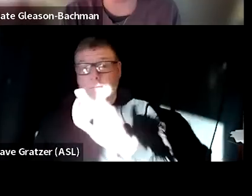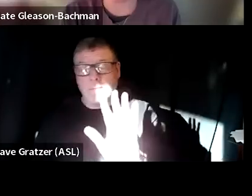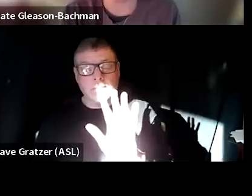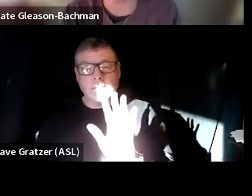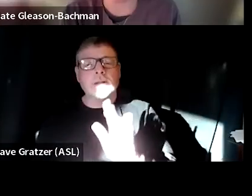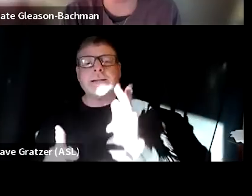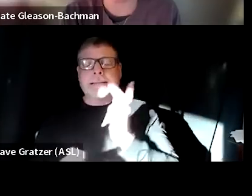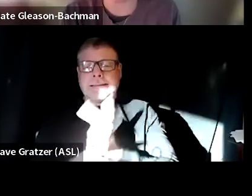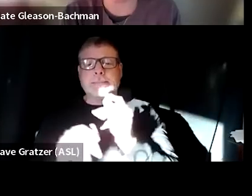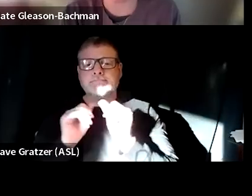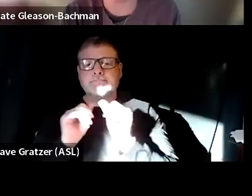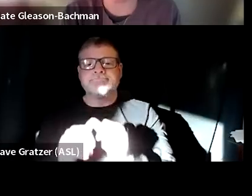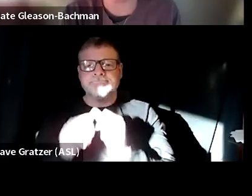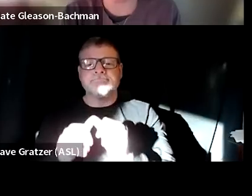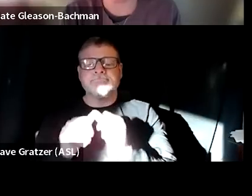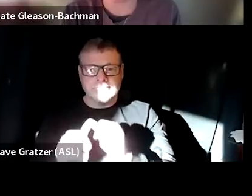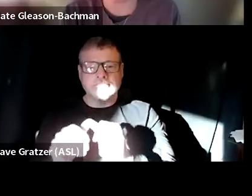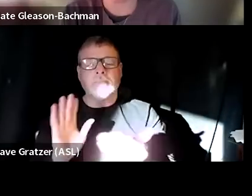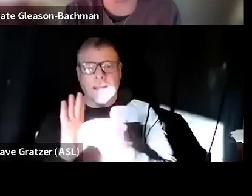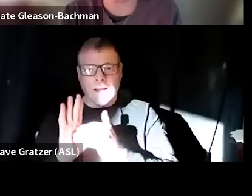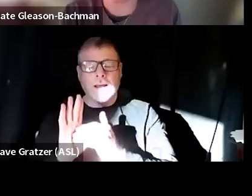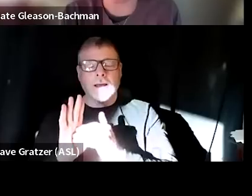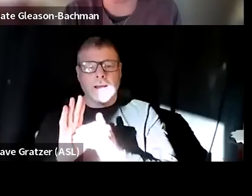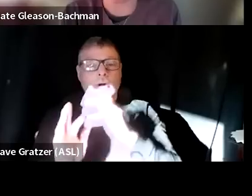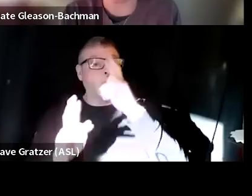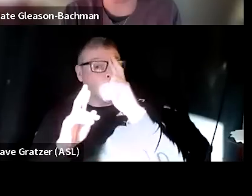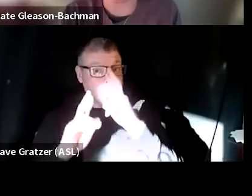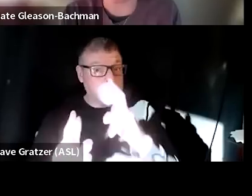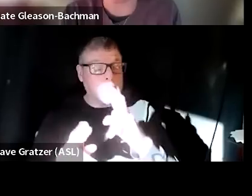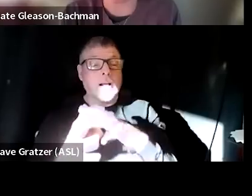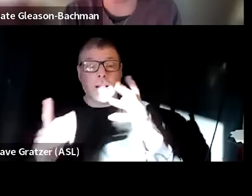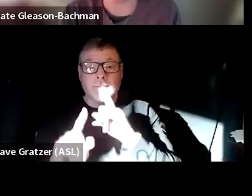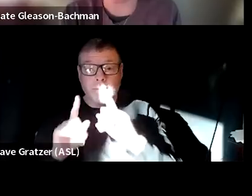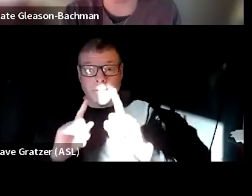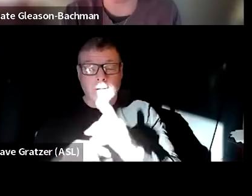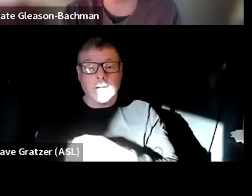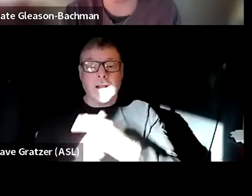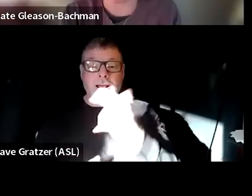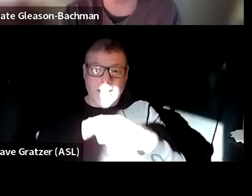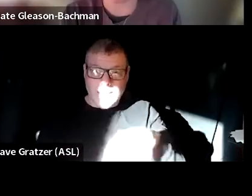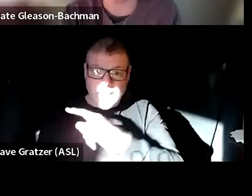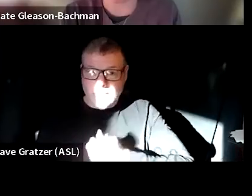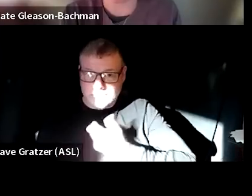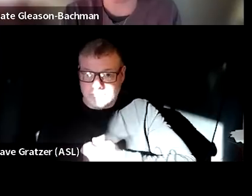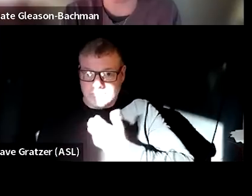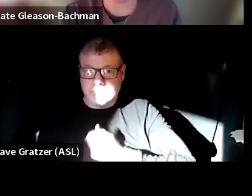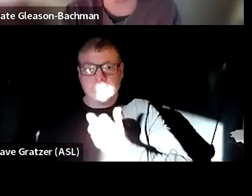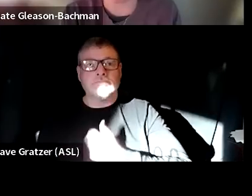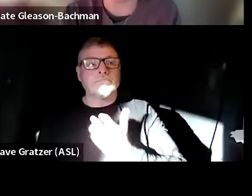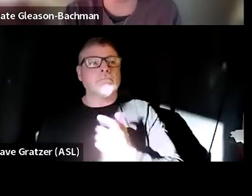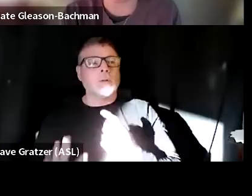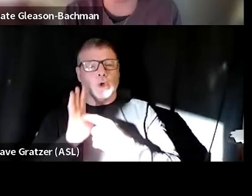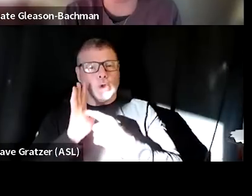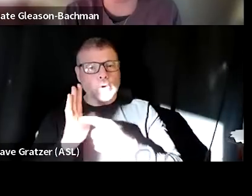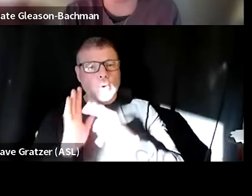stay really consistent. And again, just a lot of respect and a lot of talking and a lot of letting them talk and a lot of just, showing them